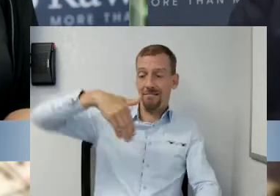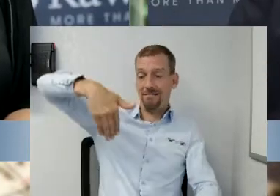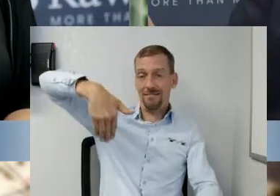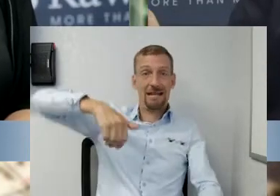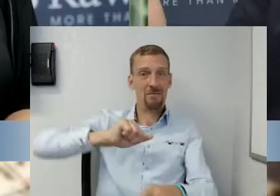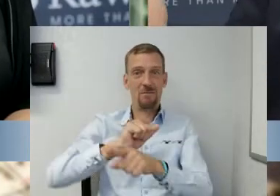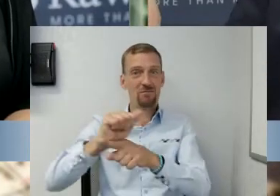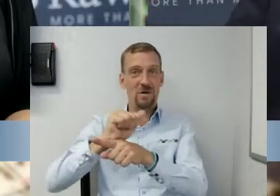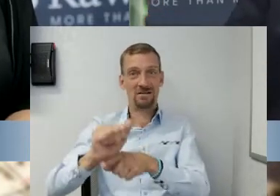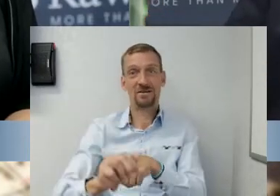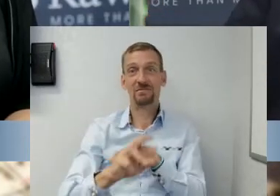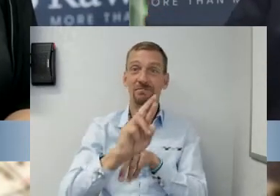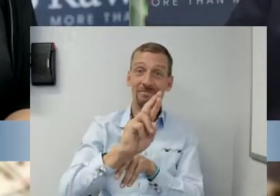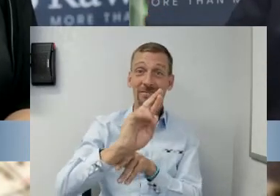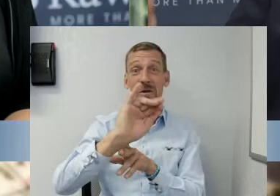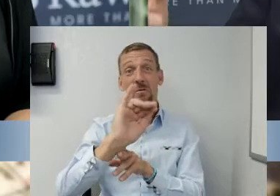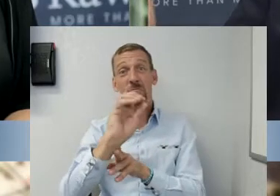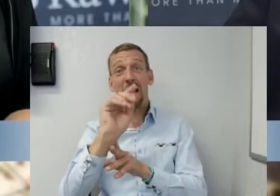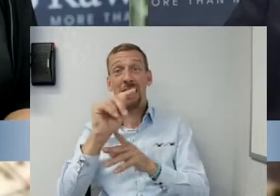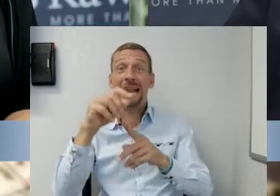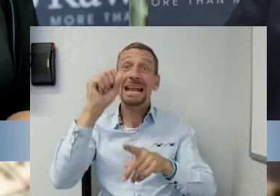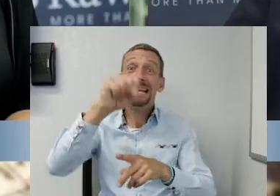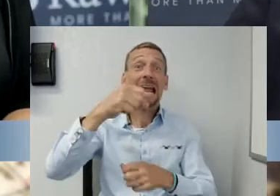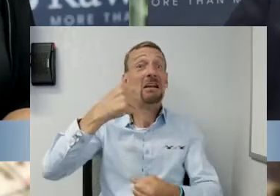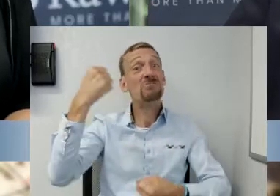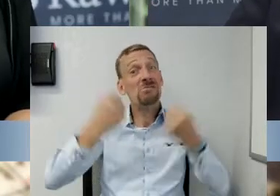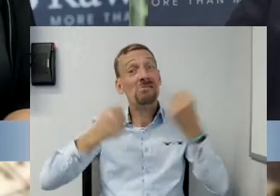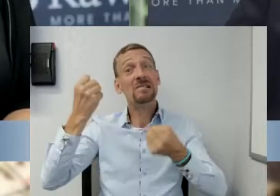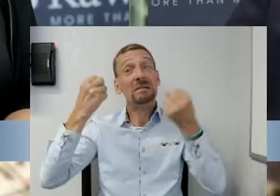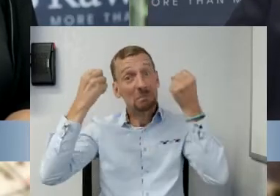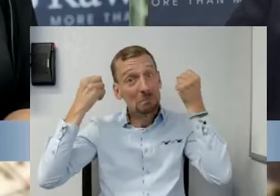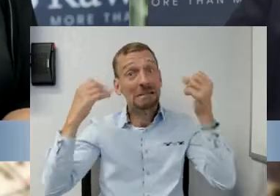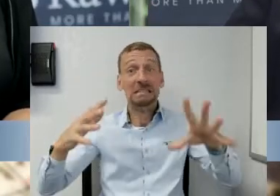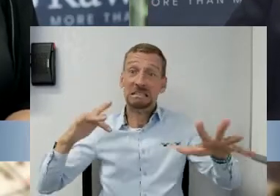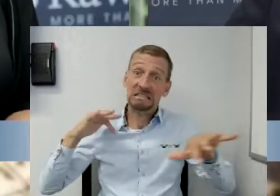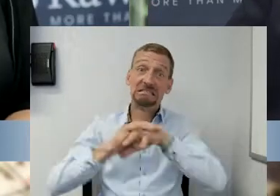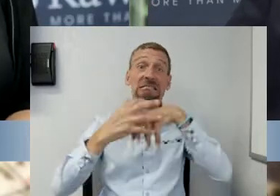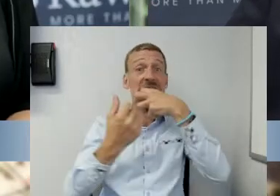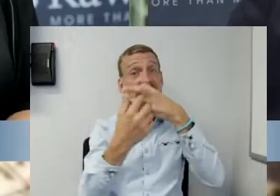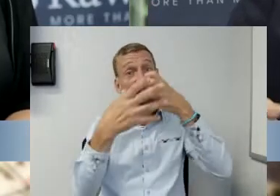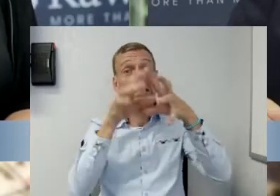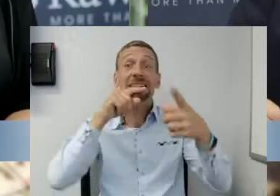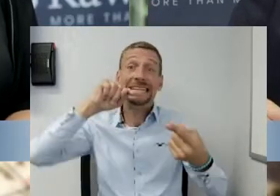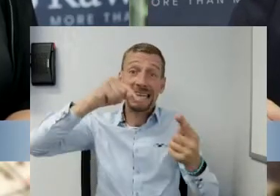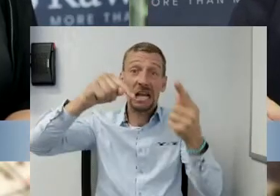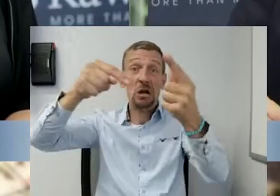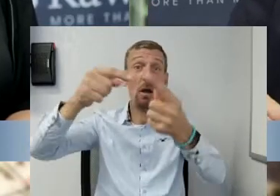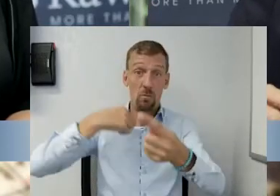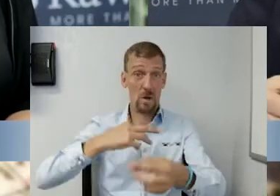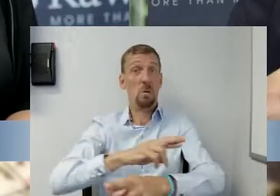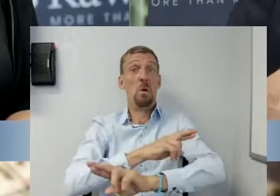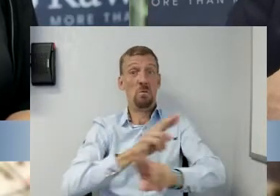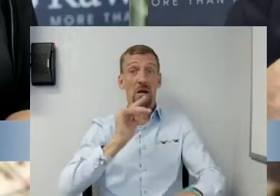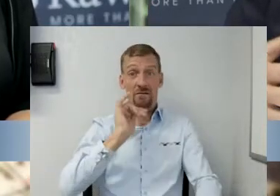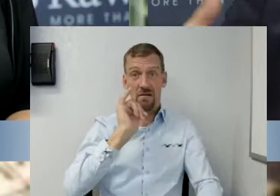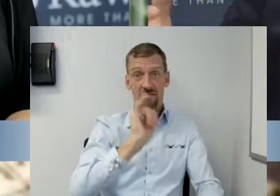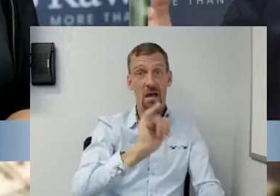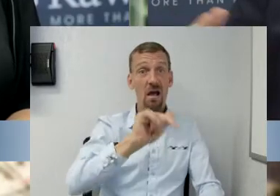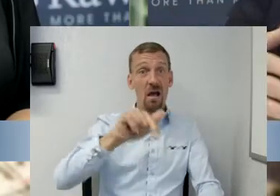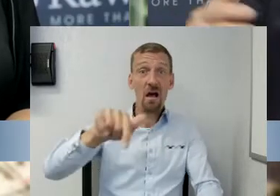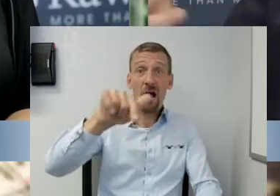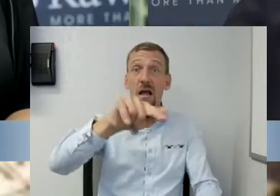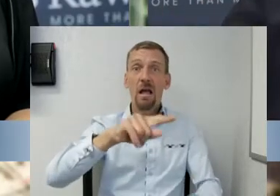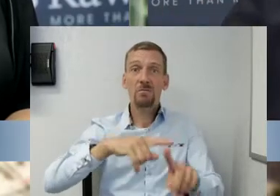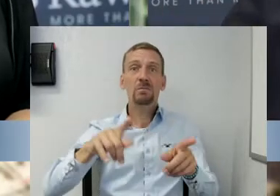We definitely multi-car pile-ups on the highway where you have multiple injuries, some type